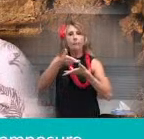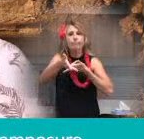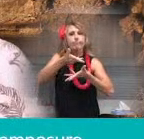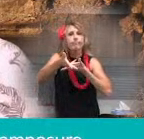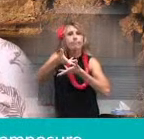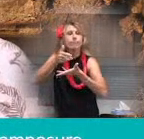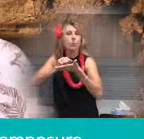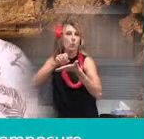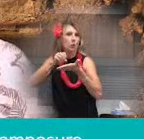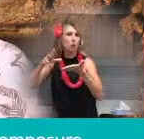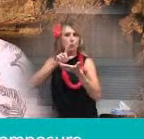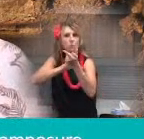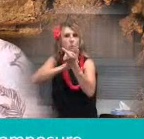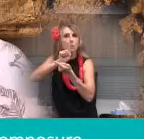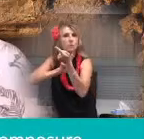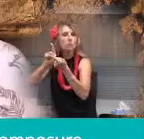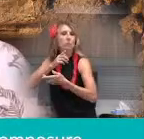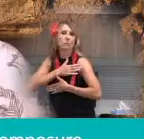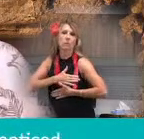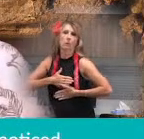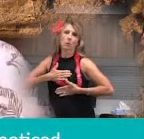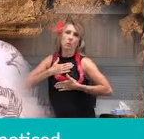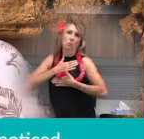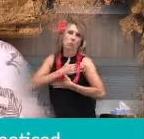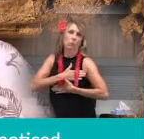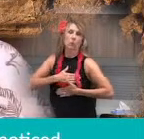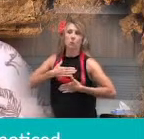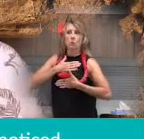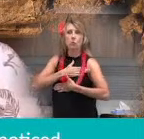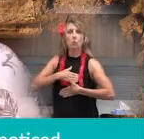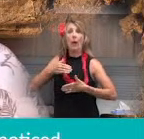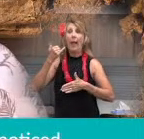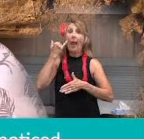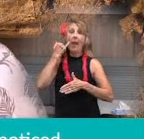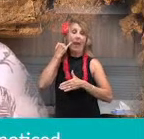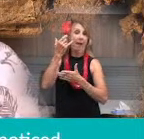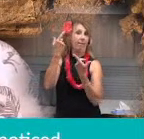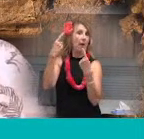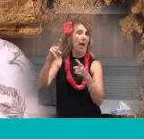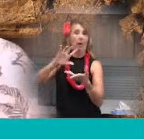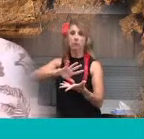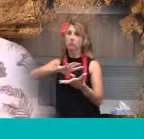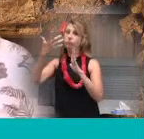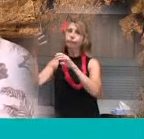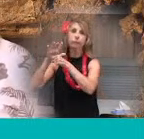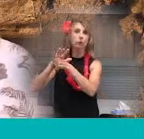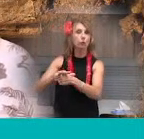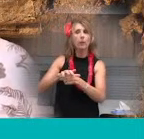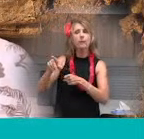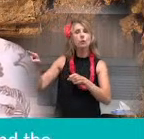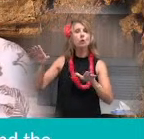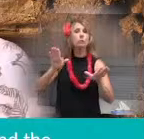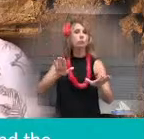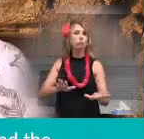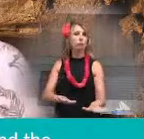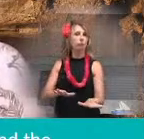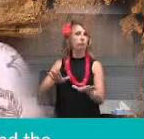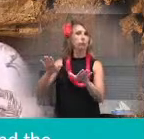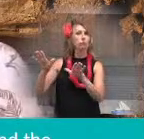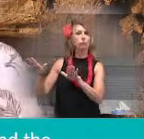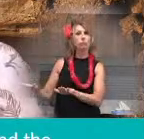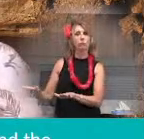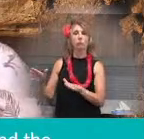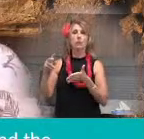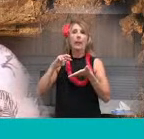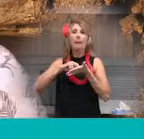students. Her kindness and composure under stressful situations was noticed by her teammates, who sought her